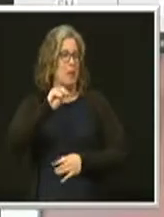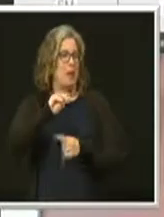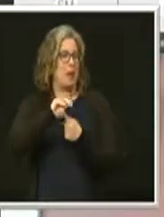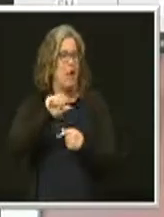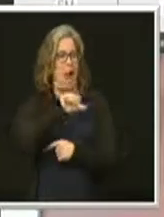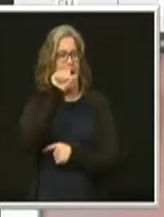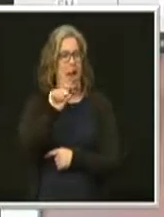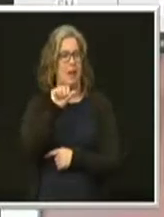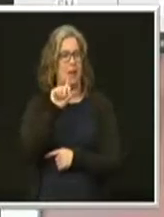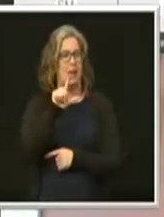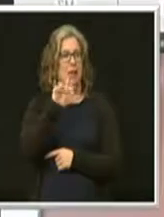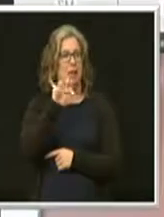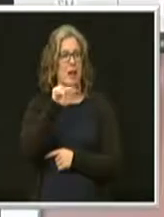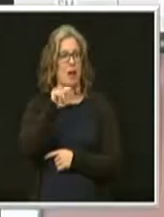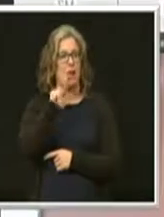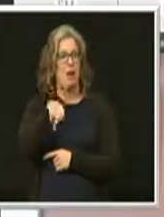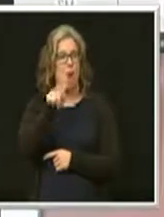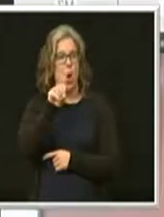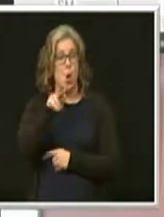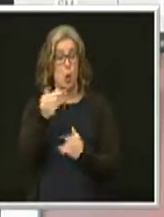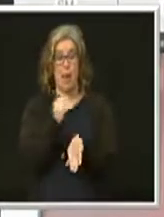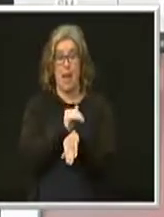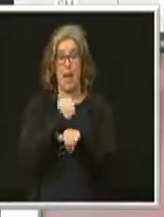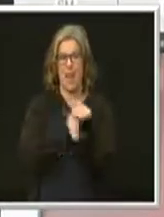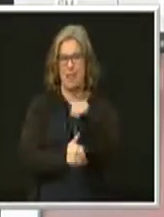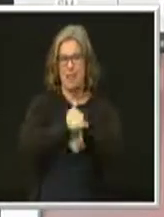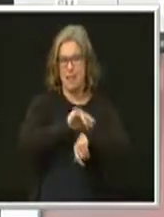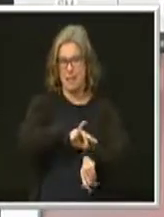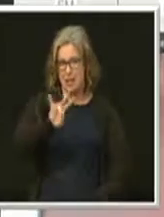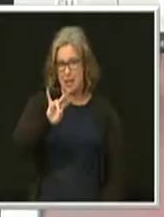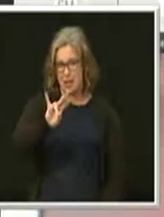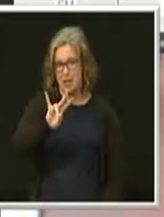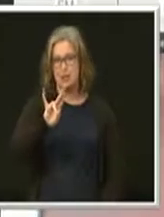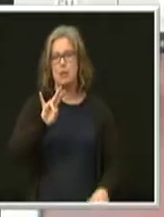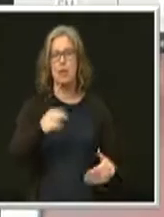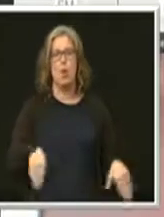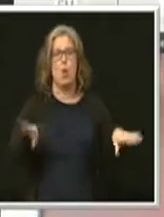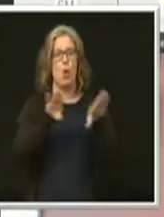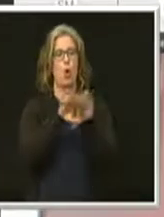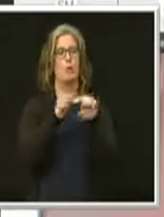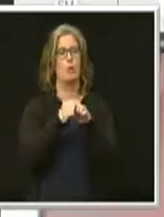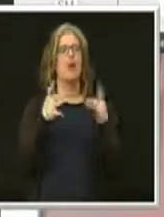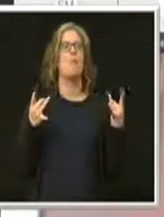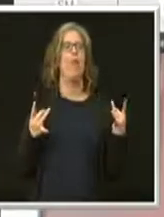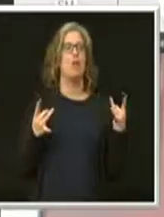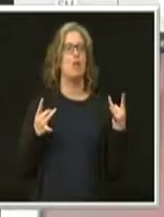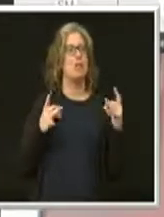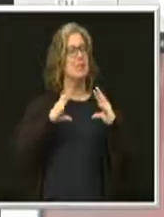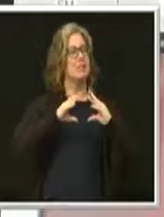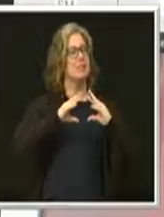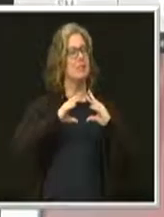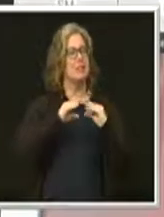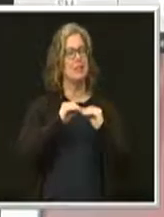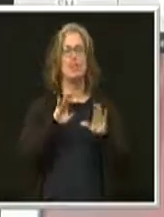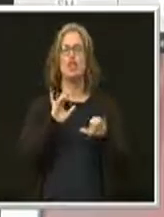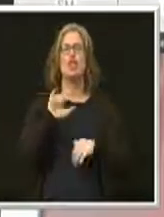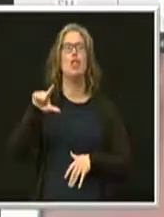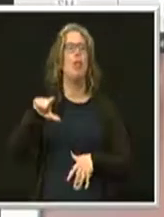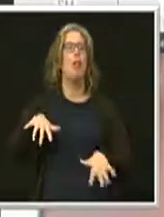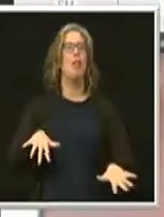at Lift Up Lou. Tonight and every night at 7 o'clock, they close out with a mindfulness session, a little chill